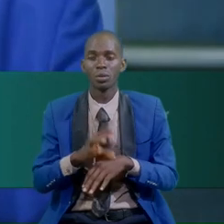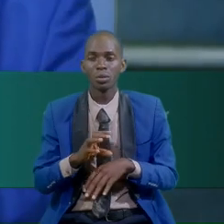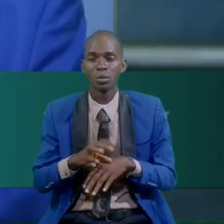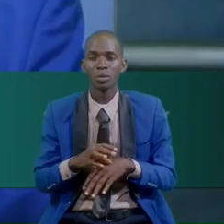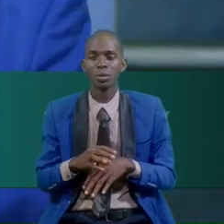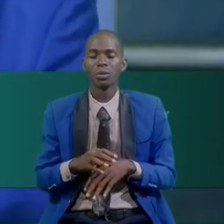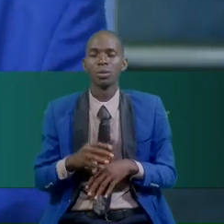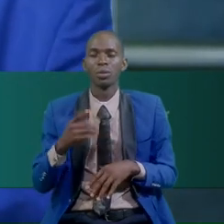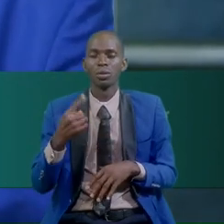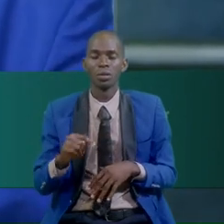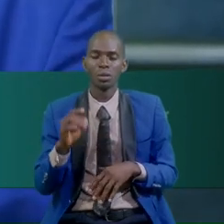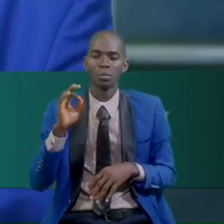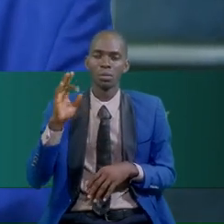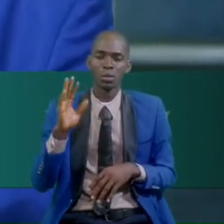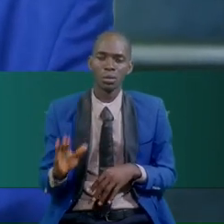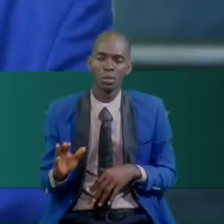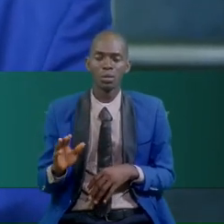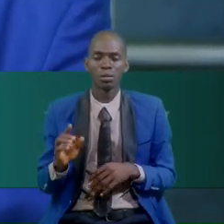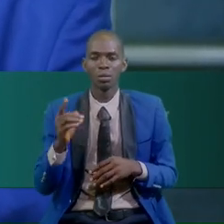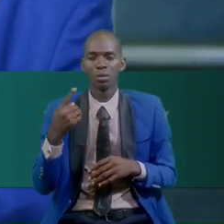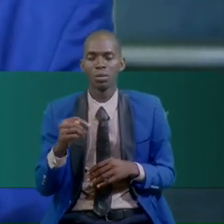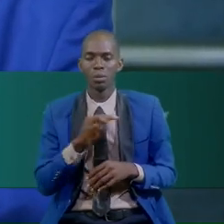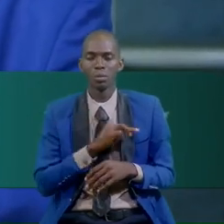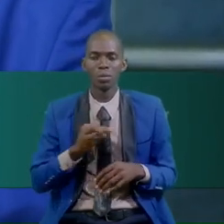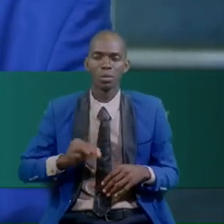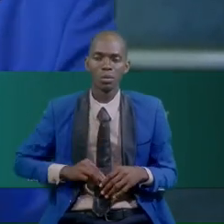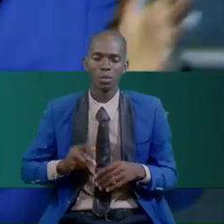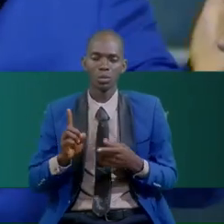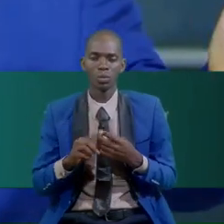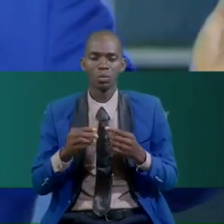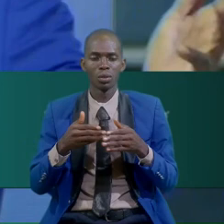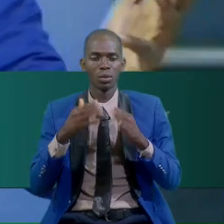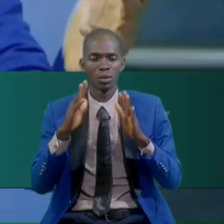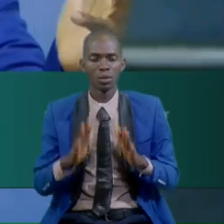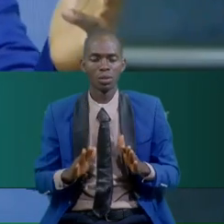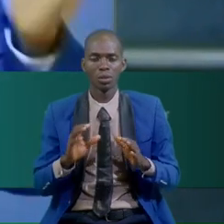members, from the leader to the followers,